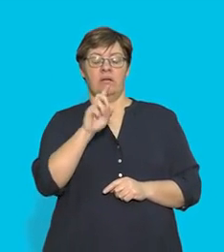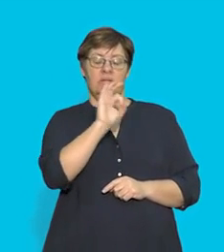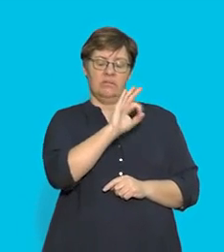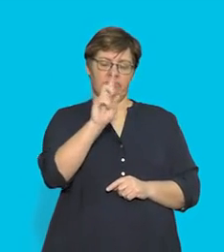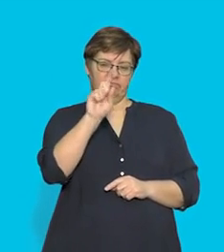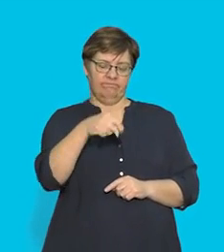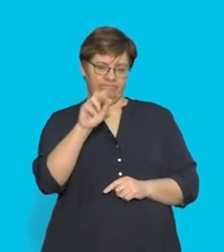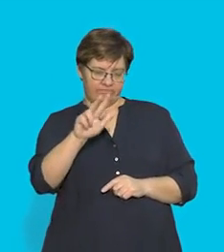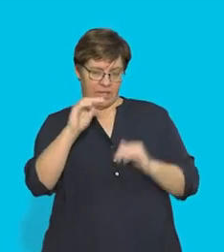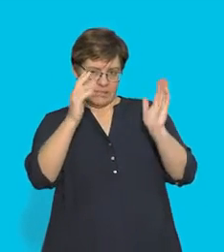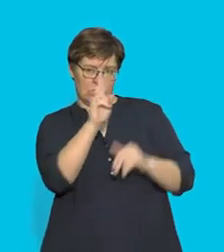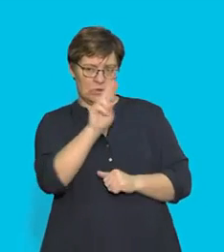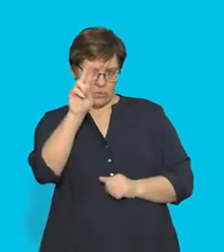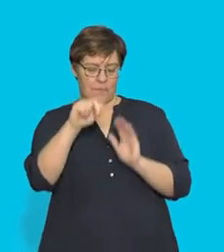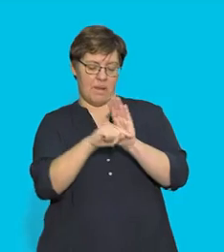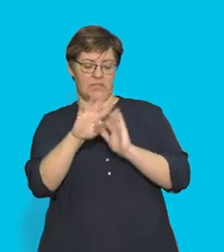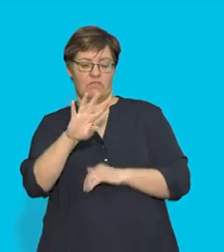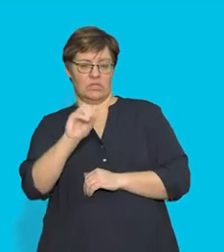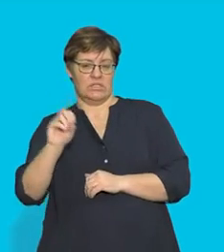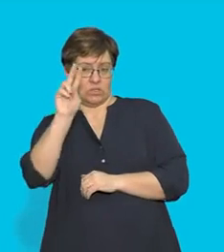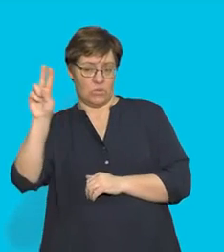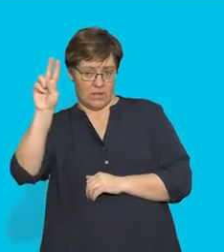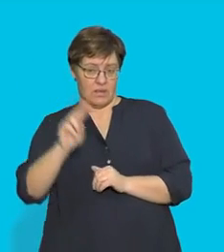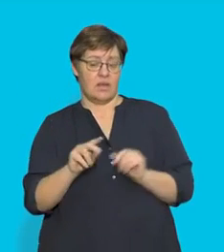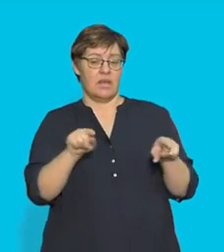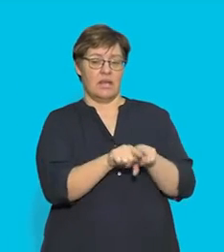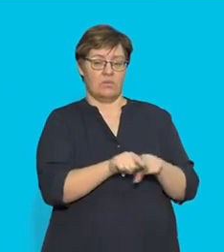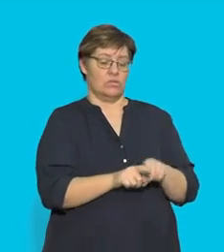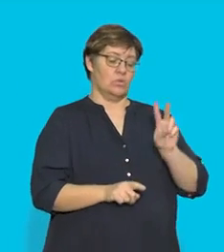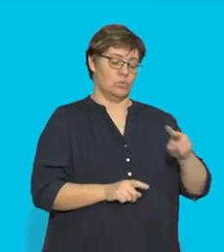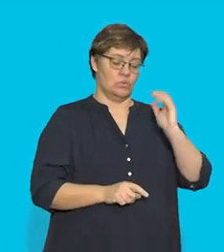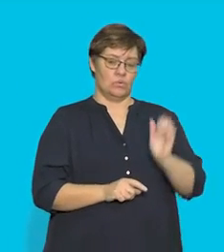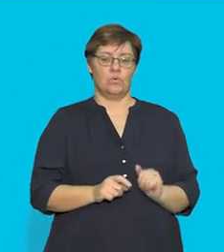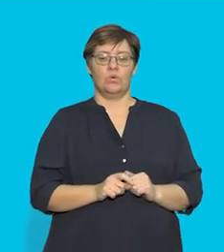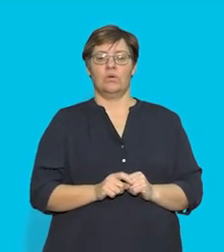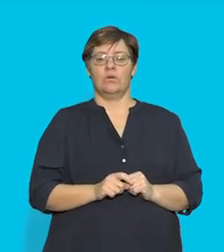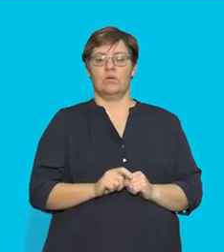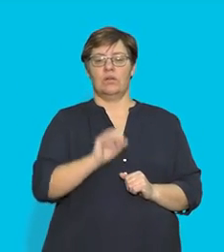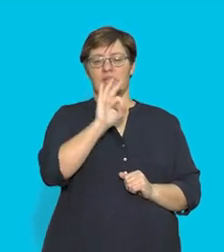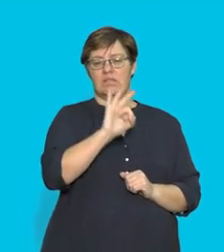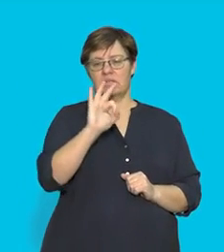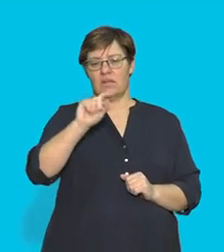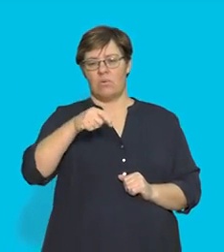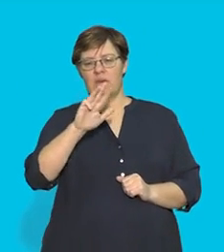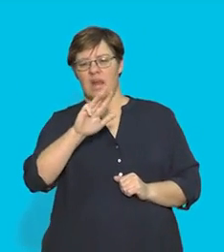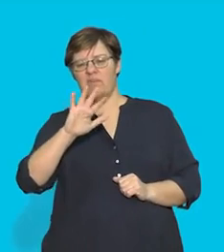squared, and remember HD is 31,8 minus 40 squared equals to 2 times